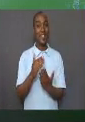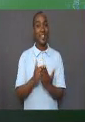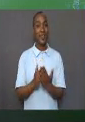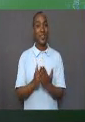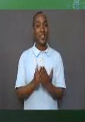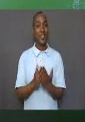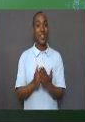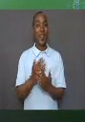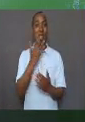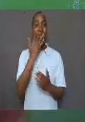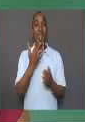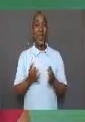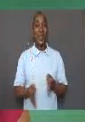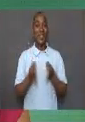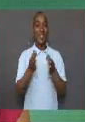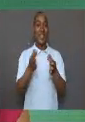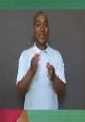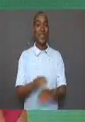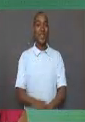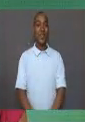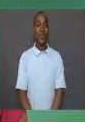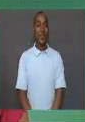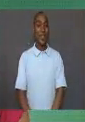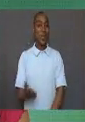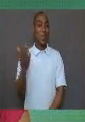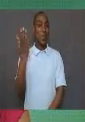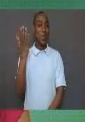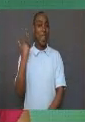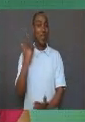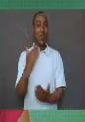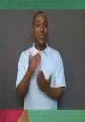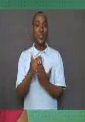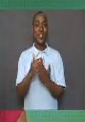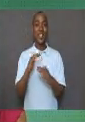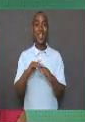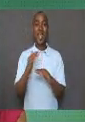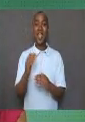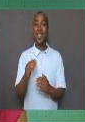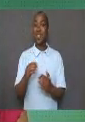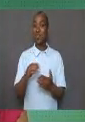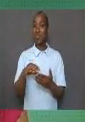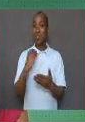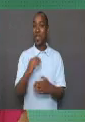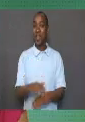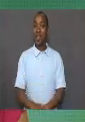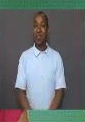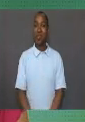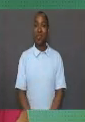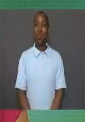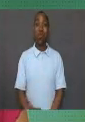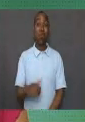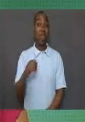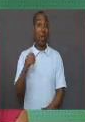blood transfusion. In our last lesson, we studied the